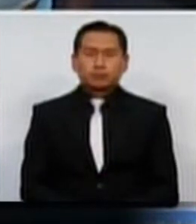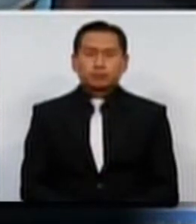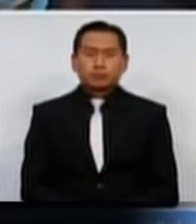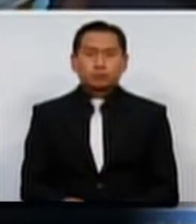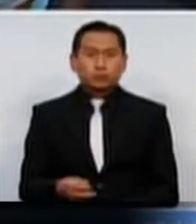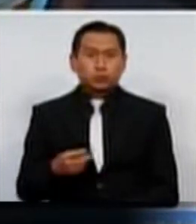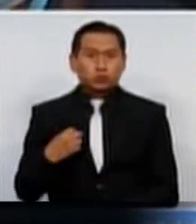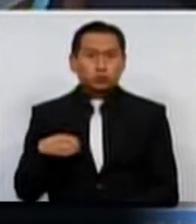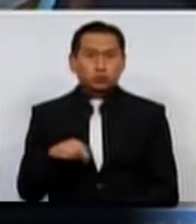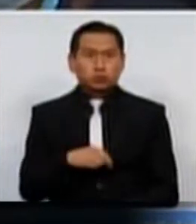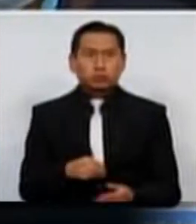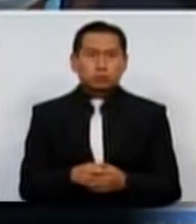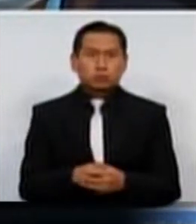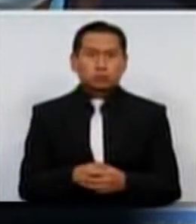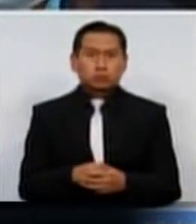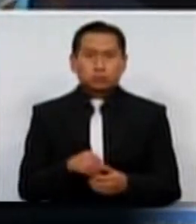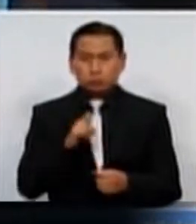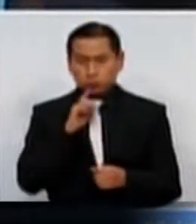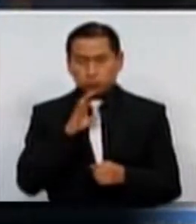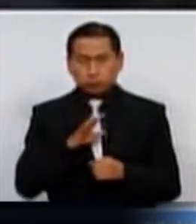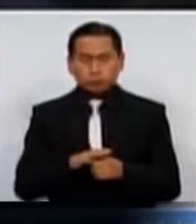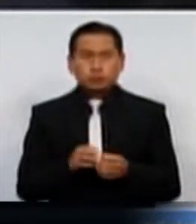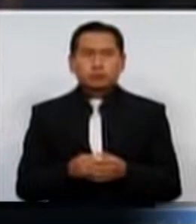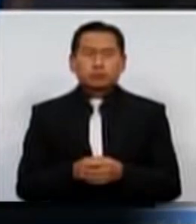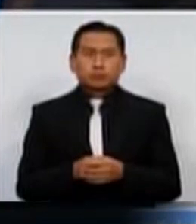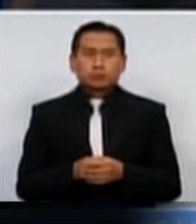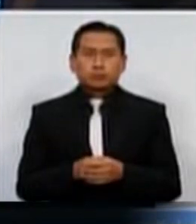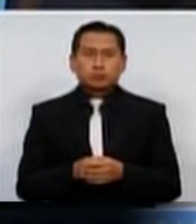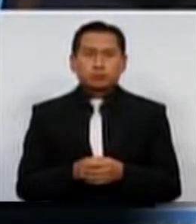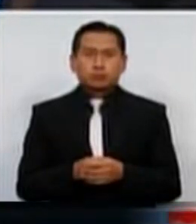On our behalf, our commitment